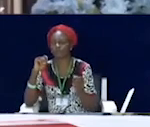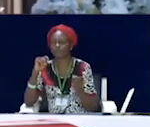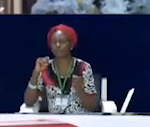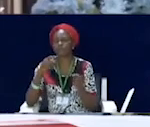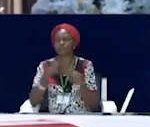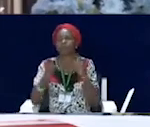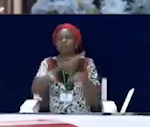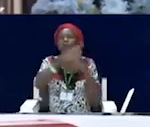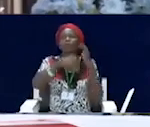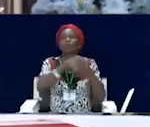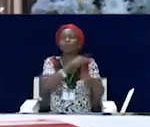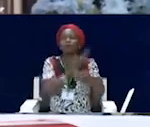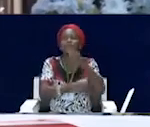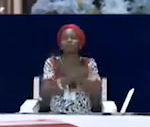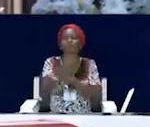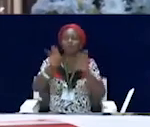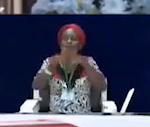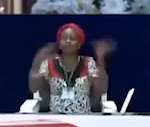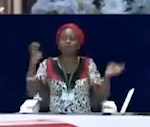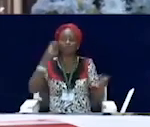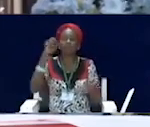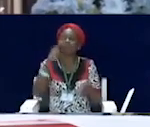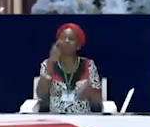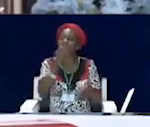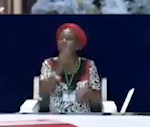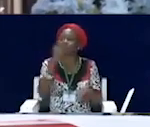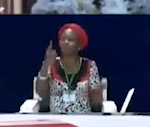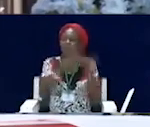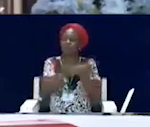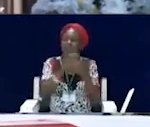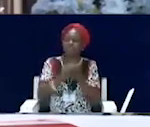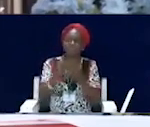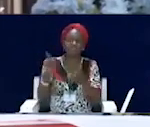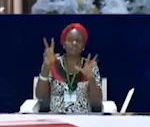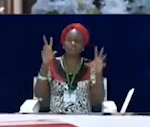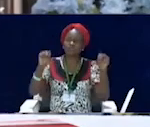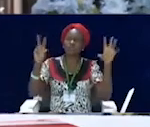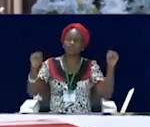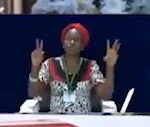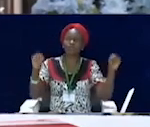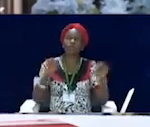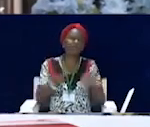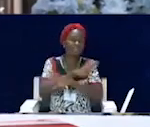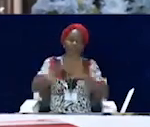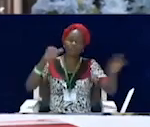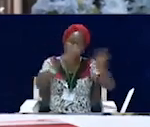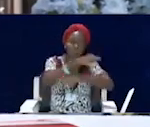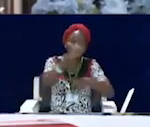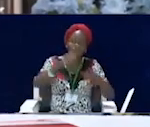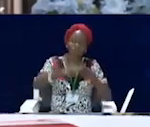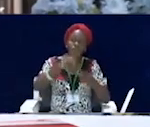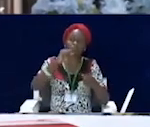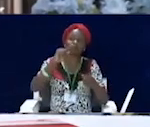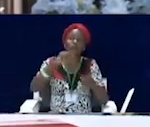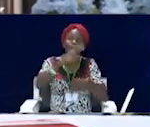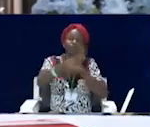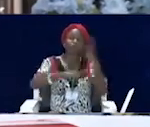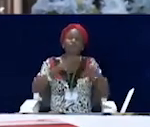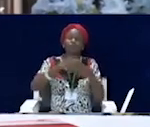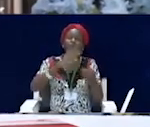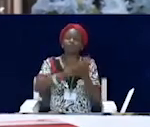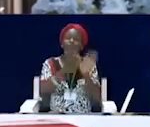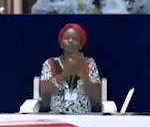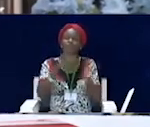May the Almighty God open his eyes one day that no, I did not send you into the world to be a medical doctor.